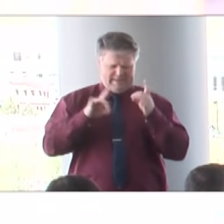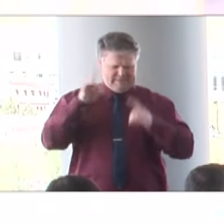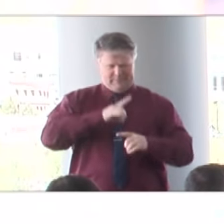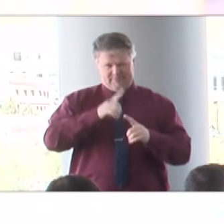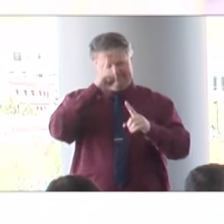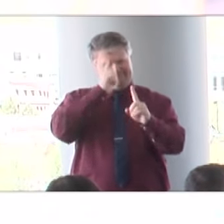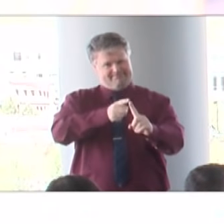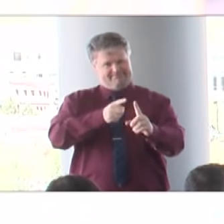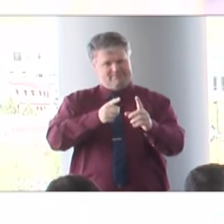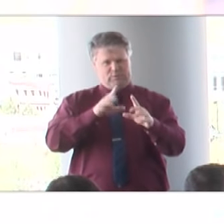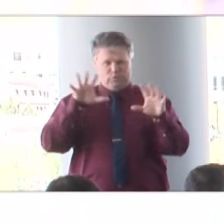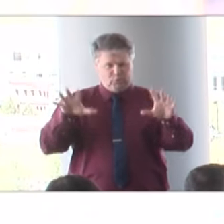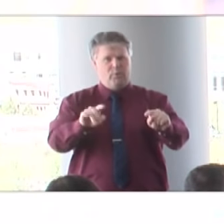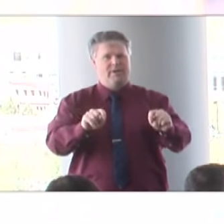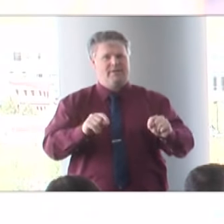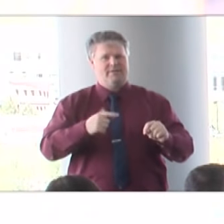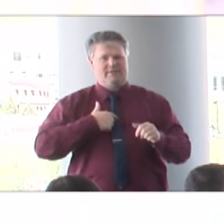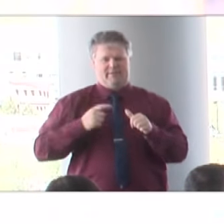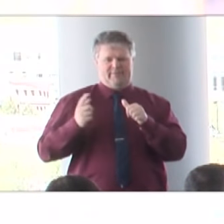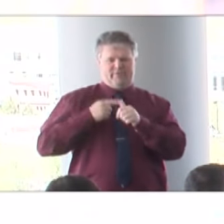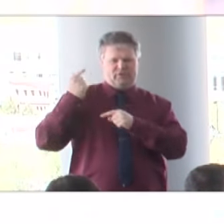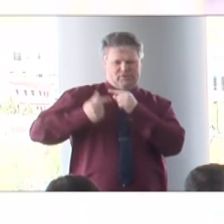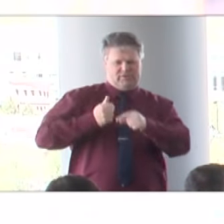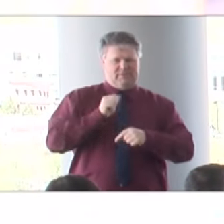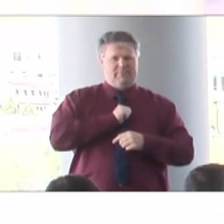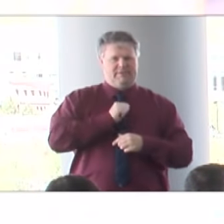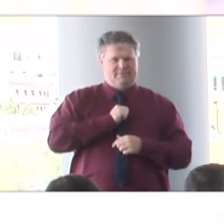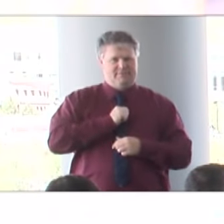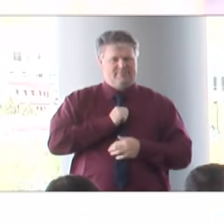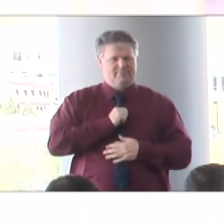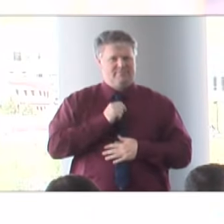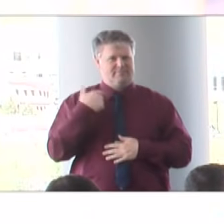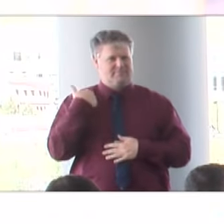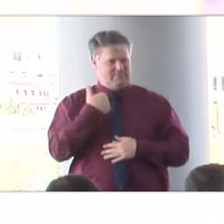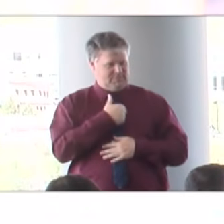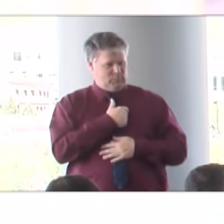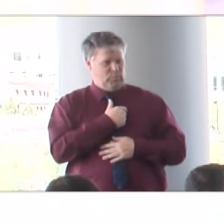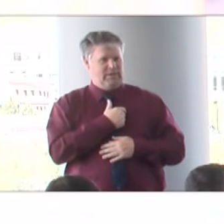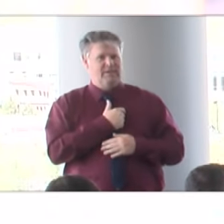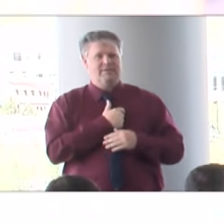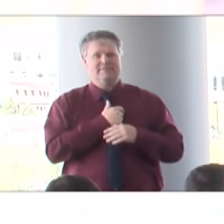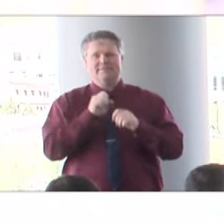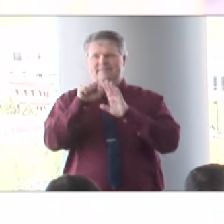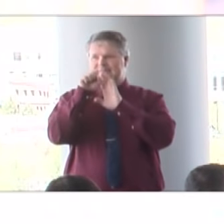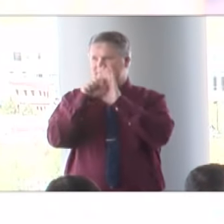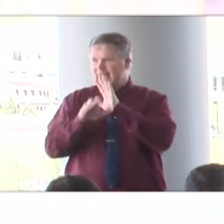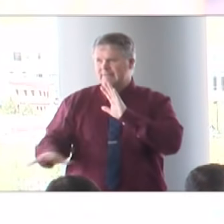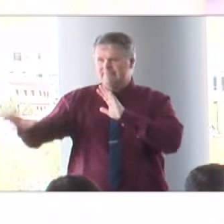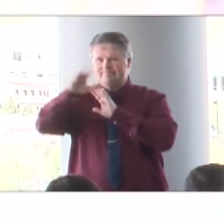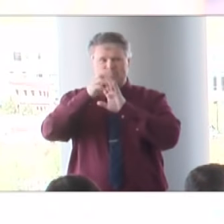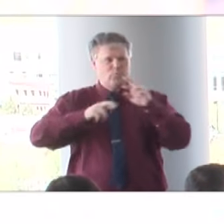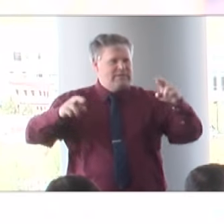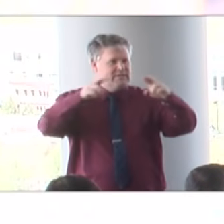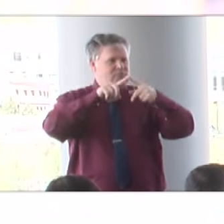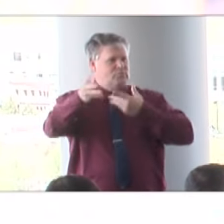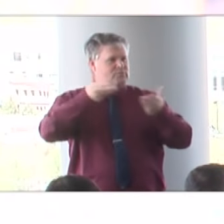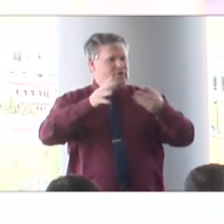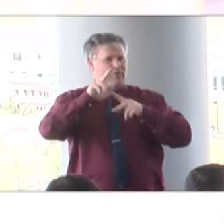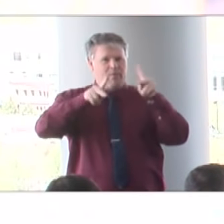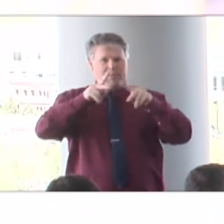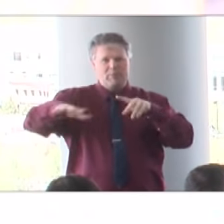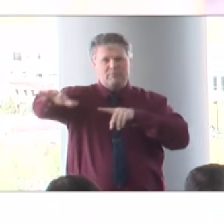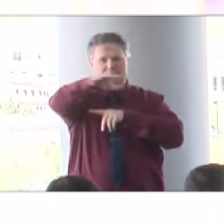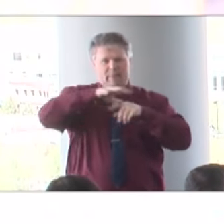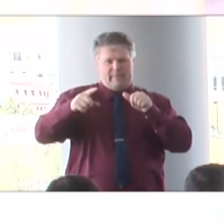our students. I was first-generation, myself. As we reach across the state and the region to serve these people, the